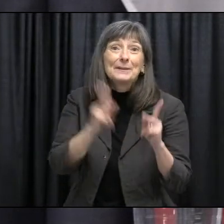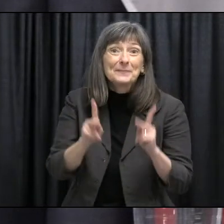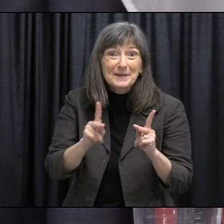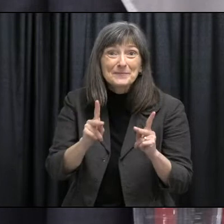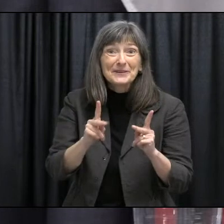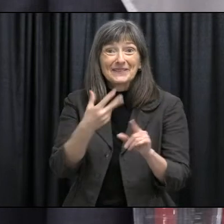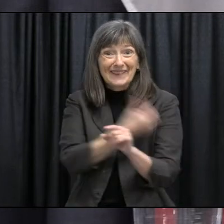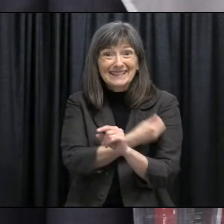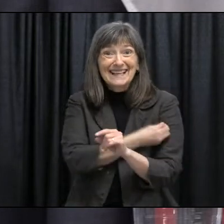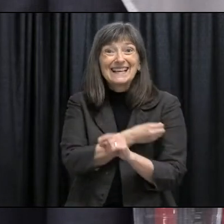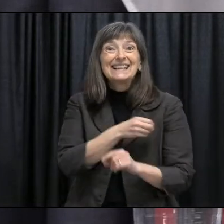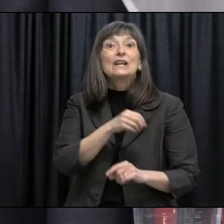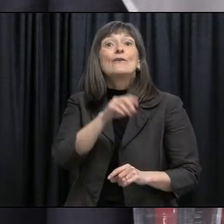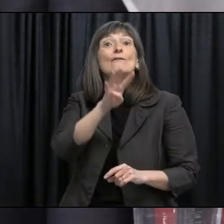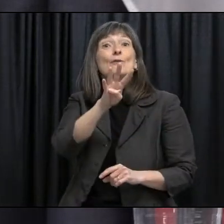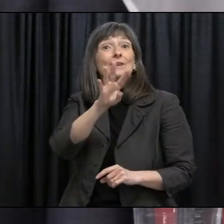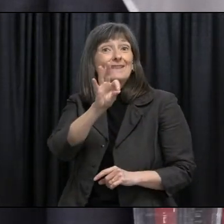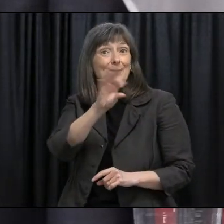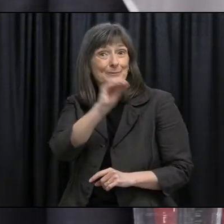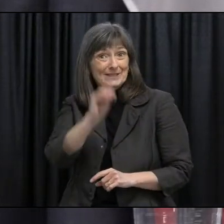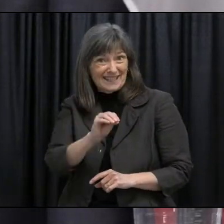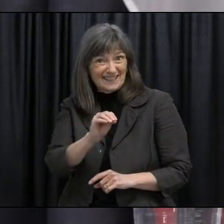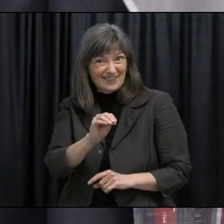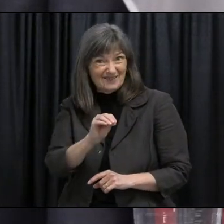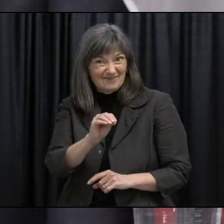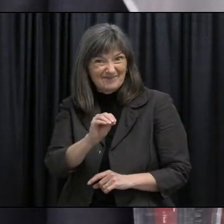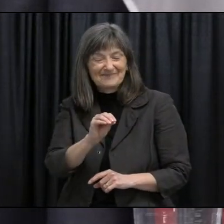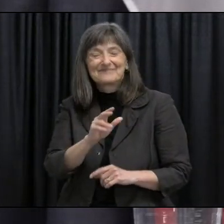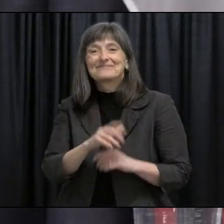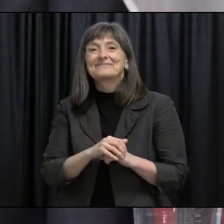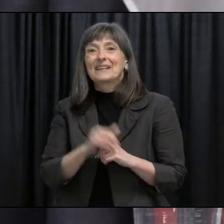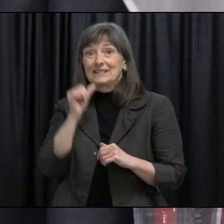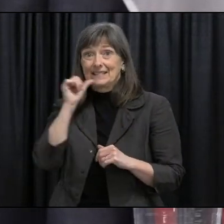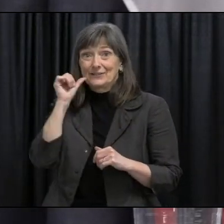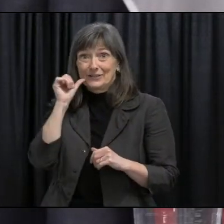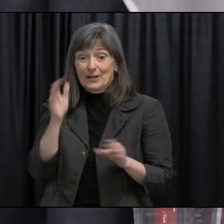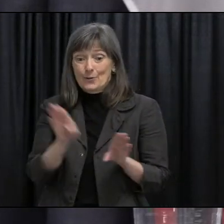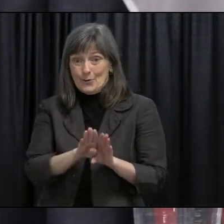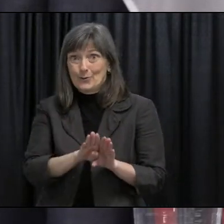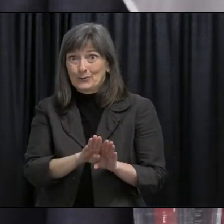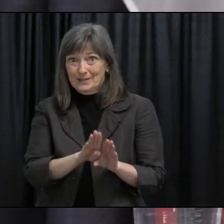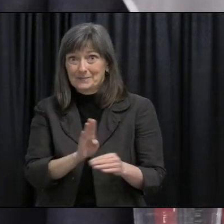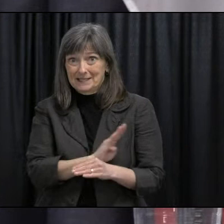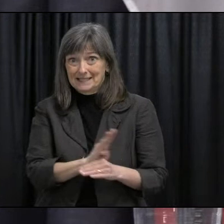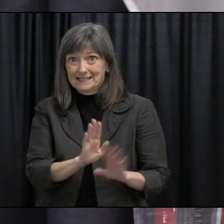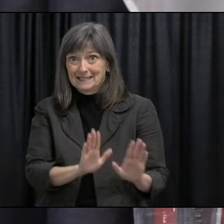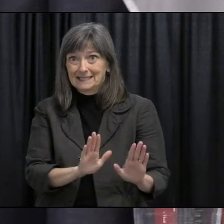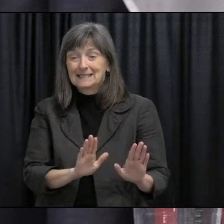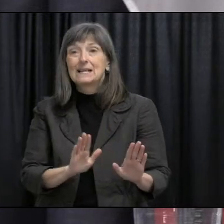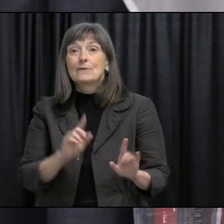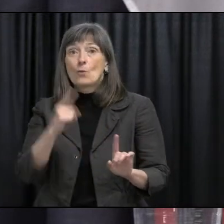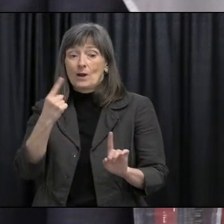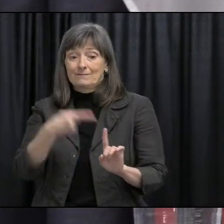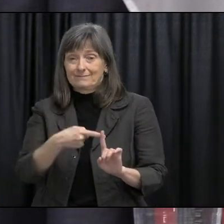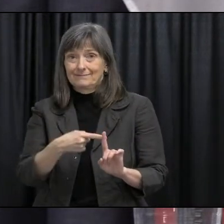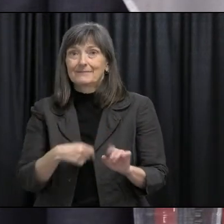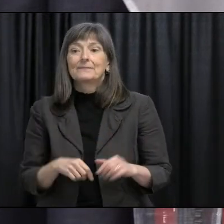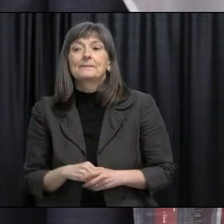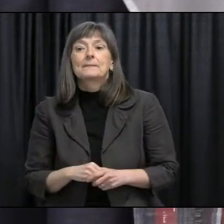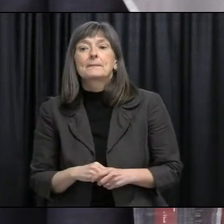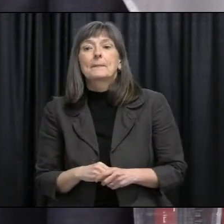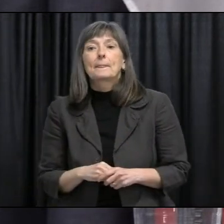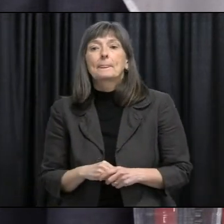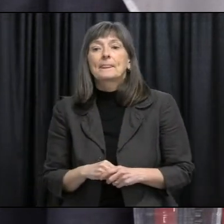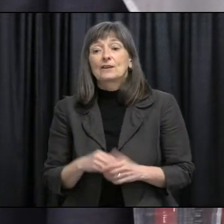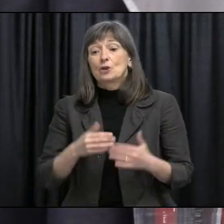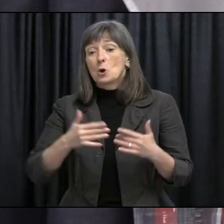been vaccinated with at least one dose, is just over 49% as of yesterday's close of business. We are on track for our